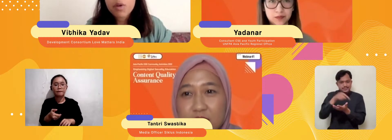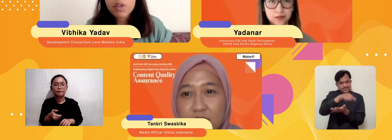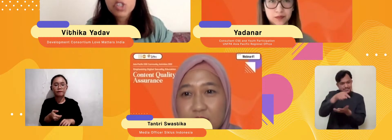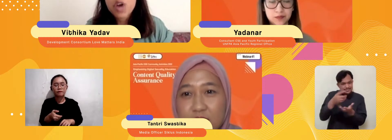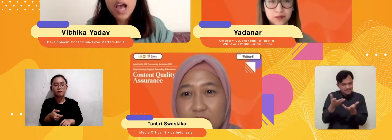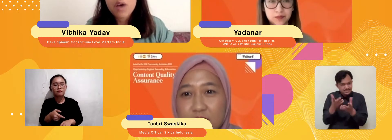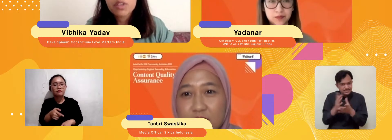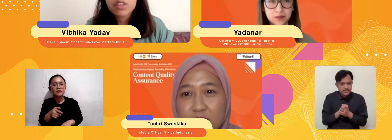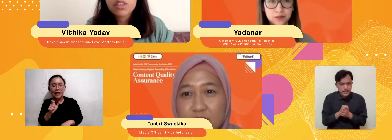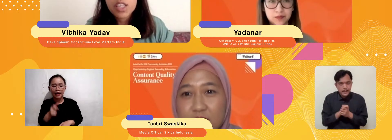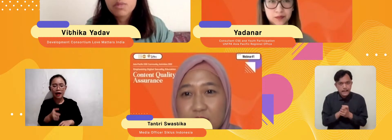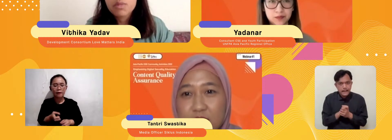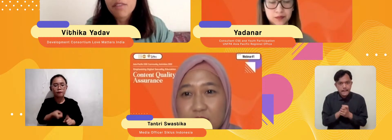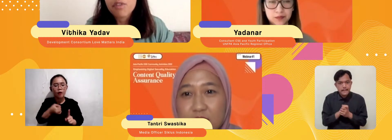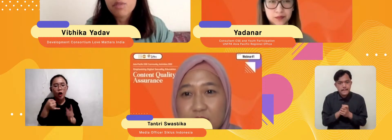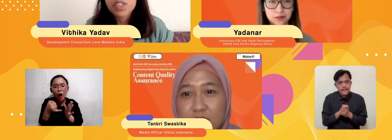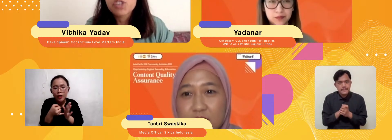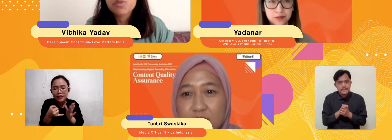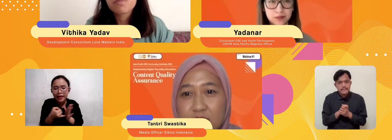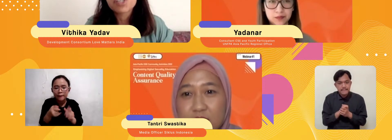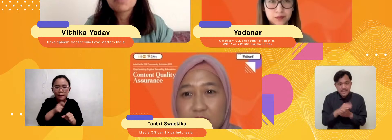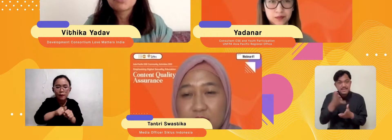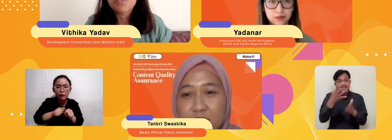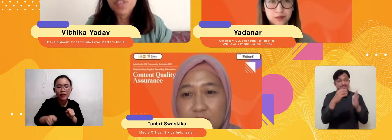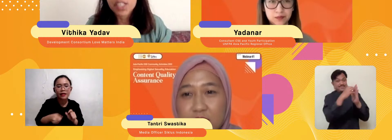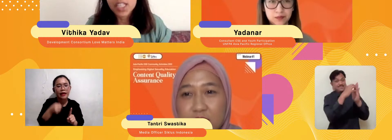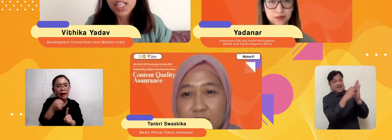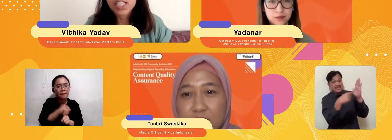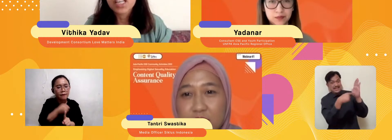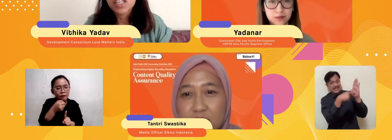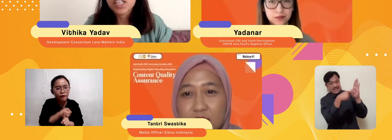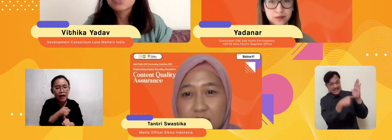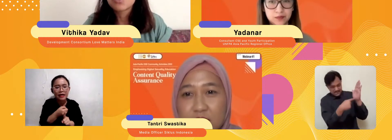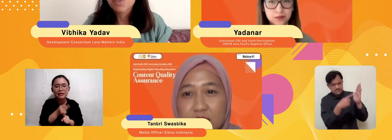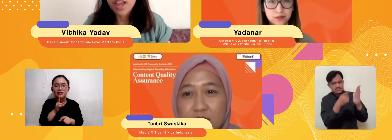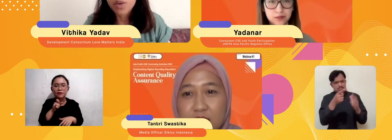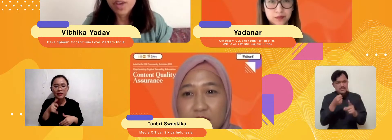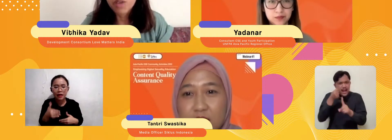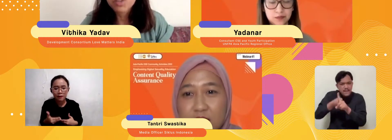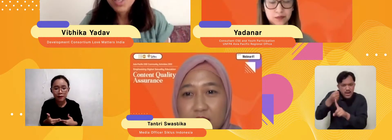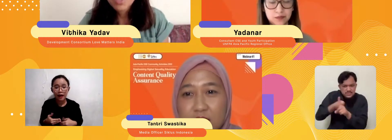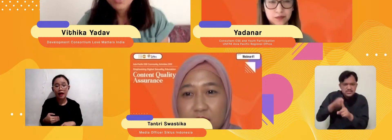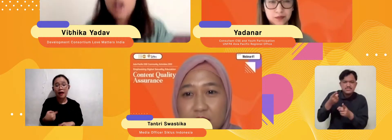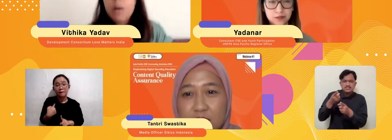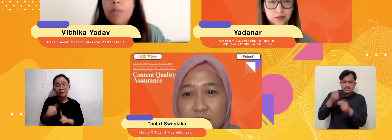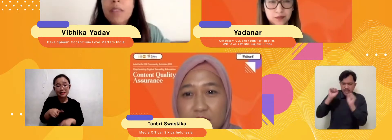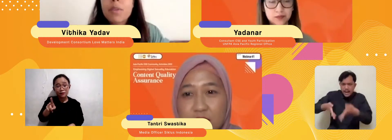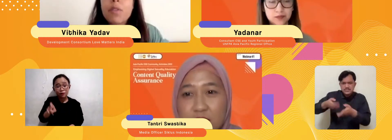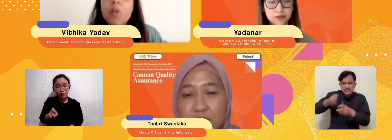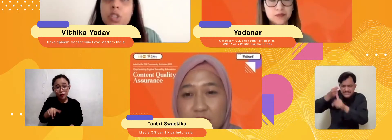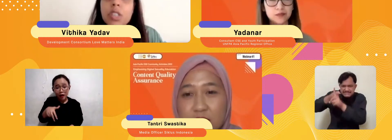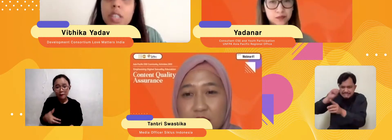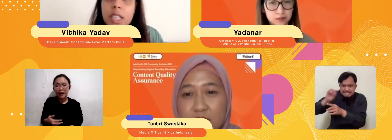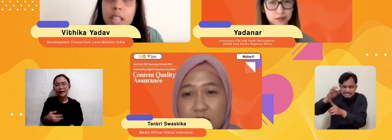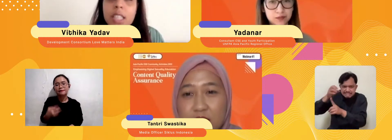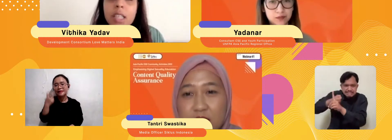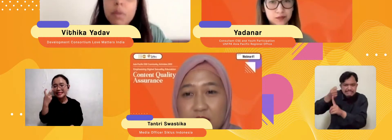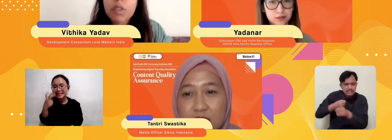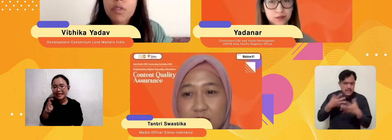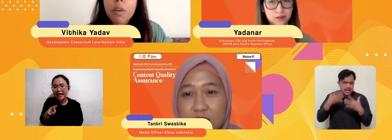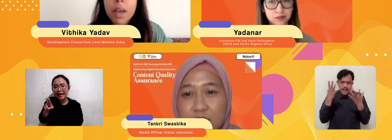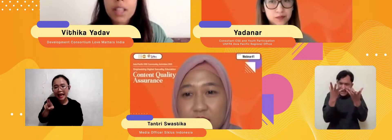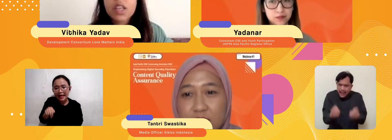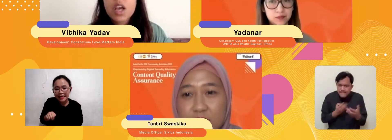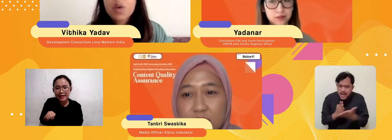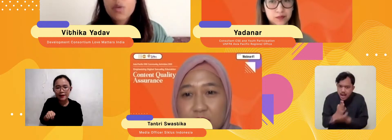but also how these platforms need to be much more sophisticated and need to look at way outs. And we have also discussed some